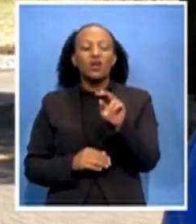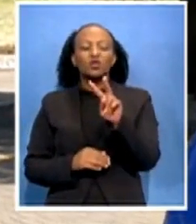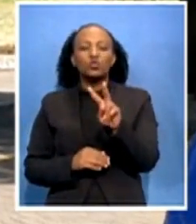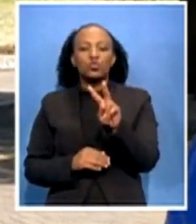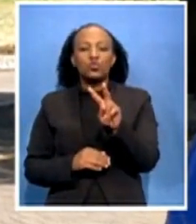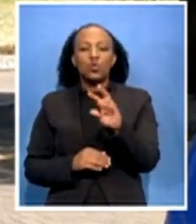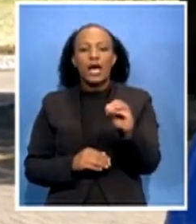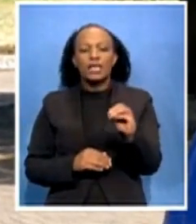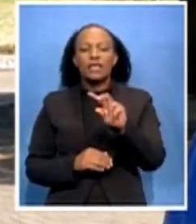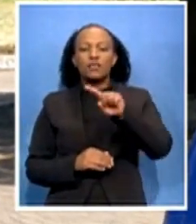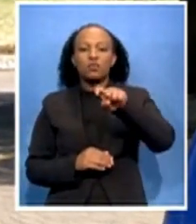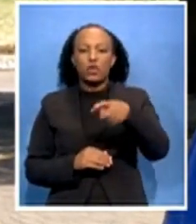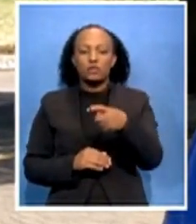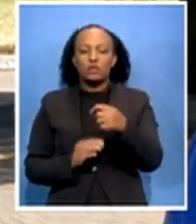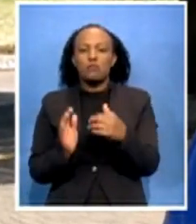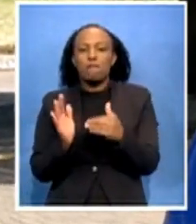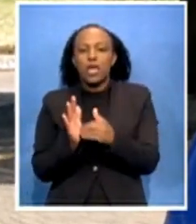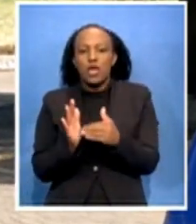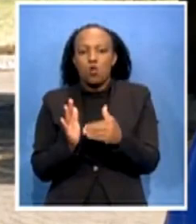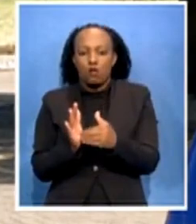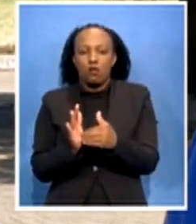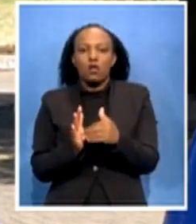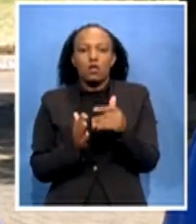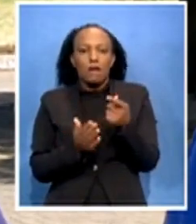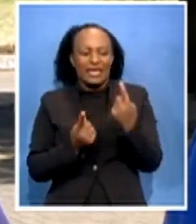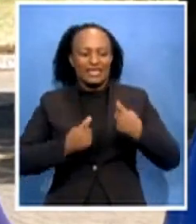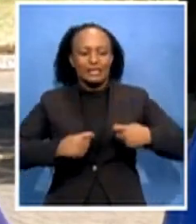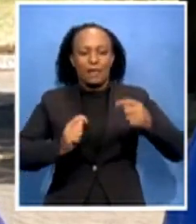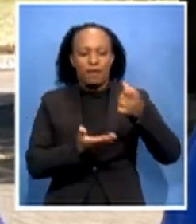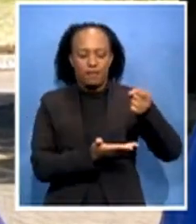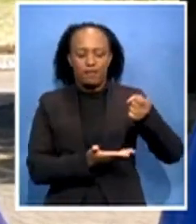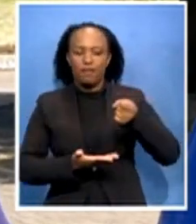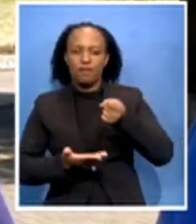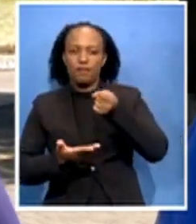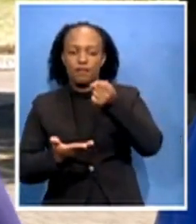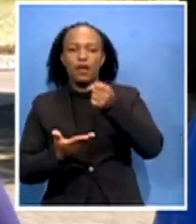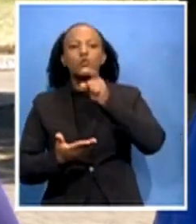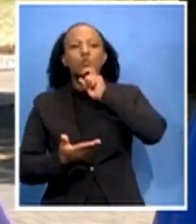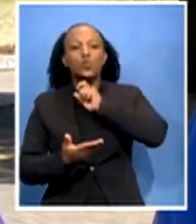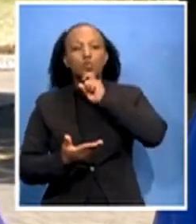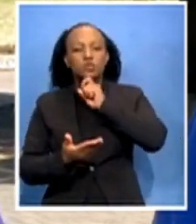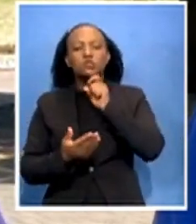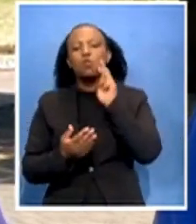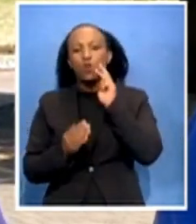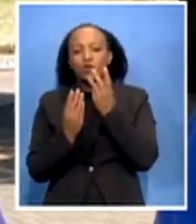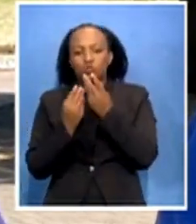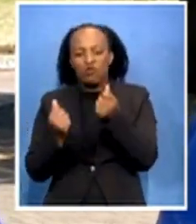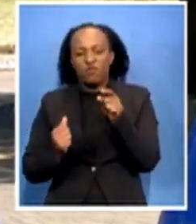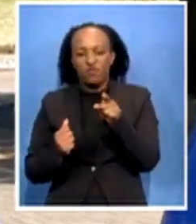a short-term solution on these issues of water. Of course, the long-term, it was said that about